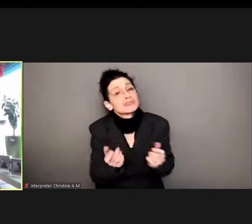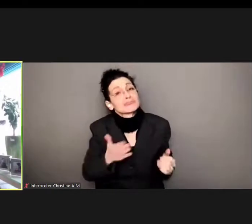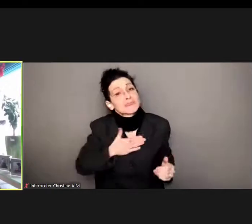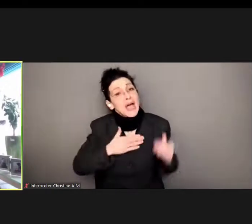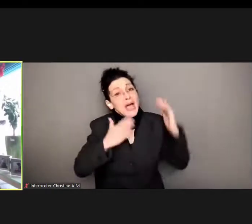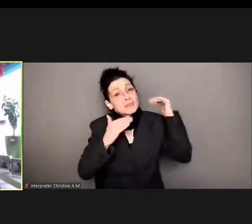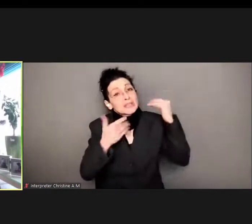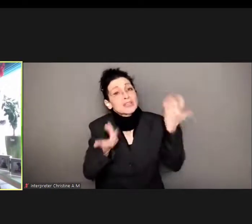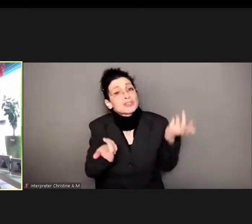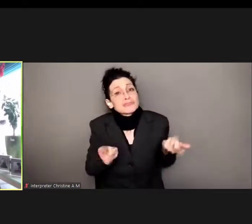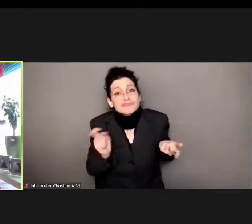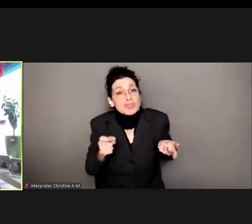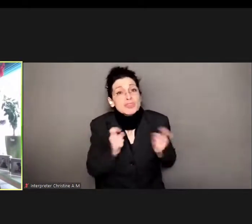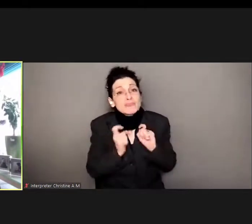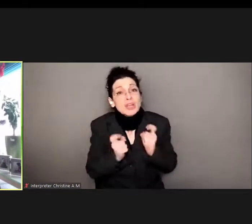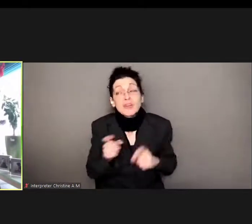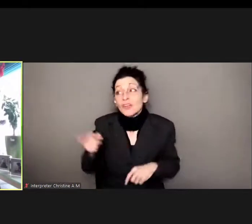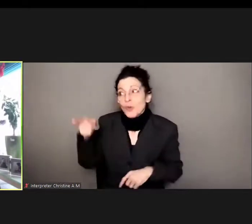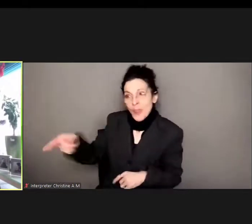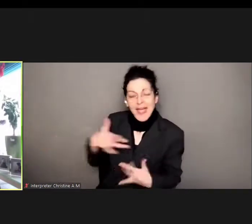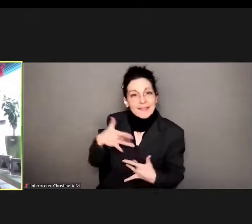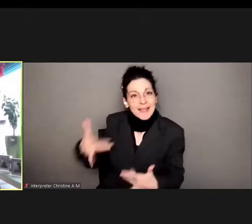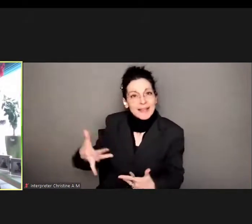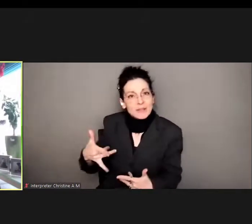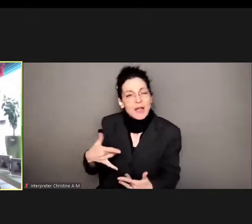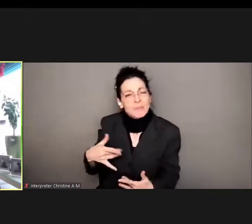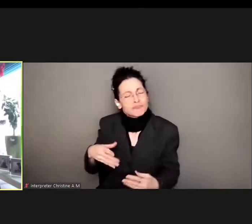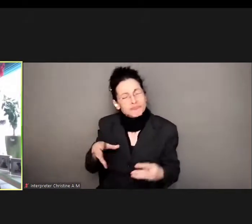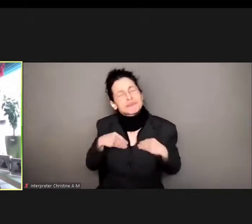had 50-minute sessions.